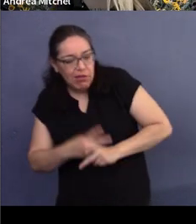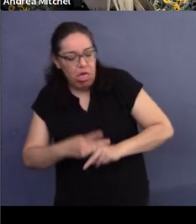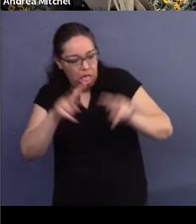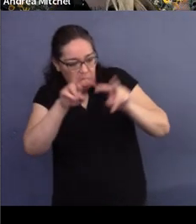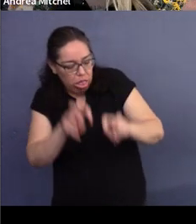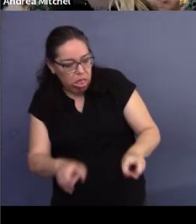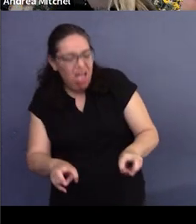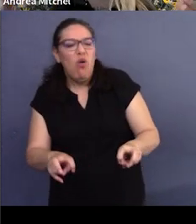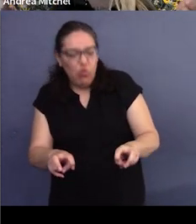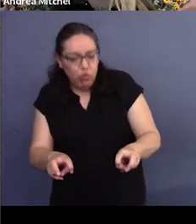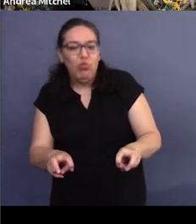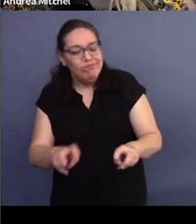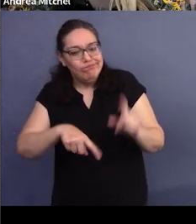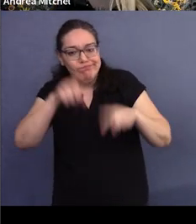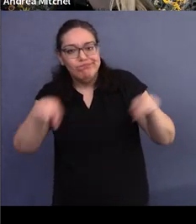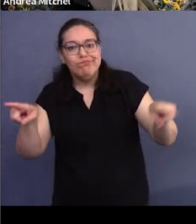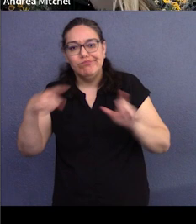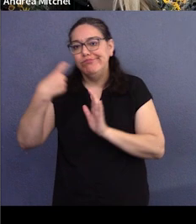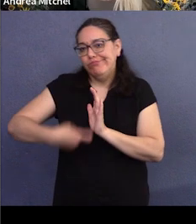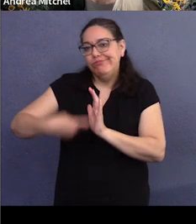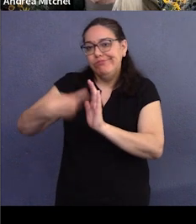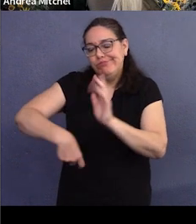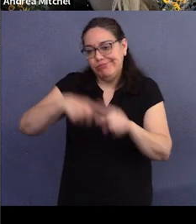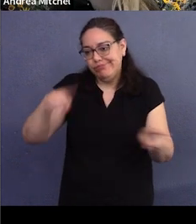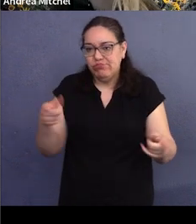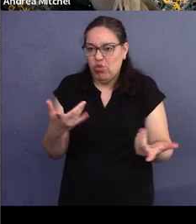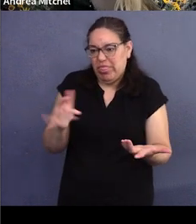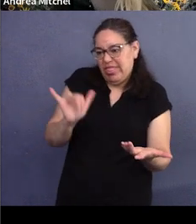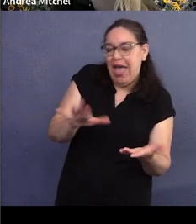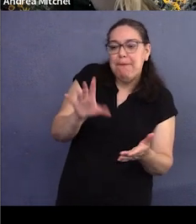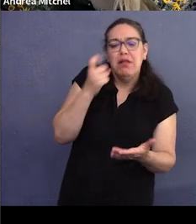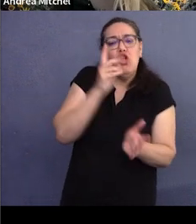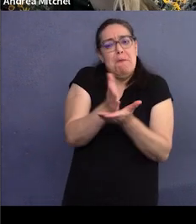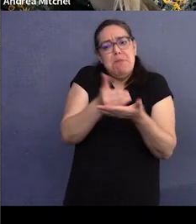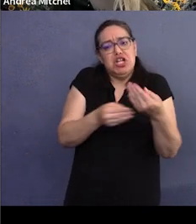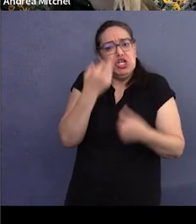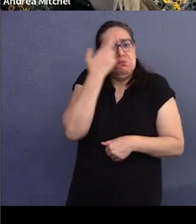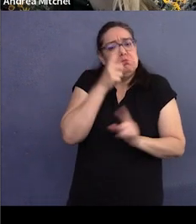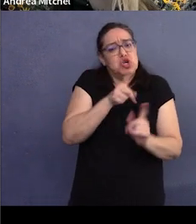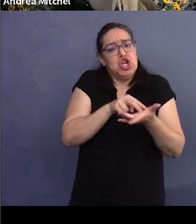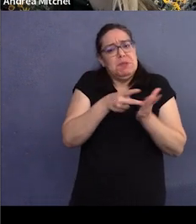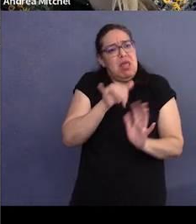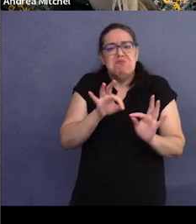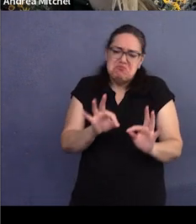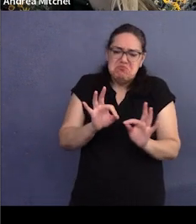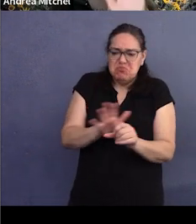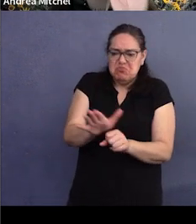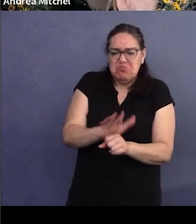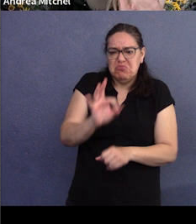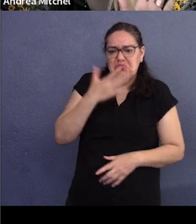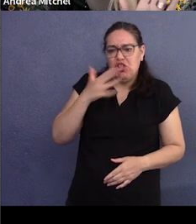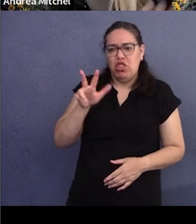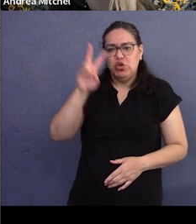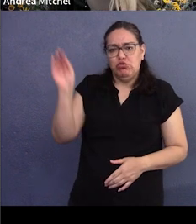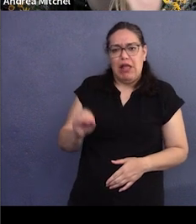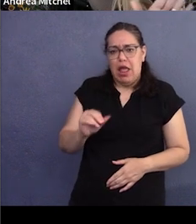analysis, it can vary. So there you go. But for budgeting purposes, 32% is probably fine. It's not going to